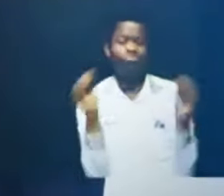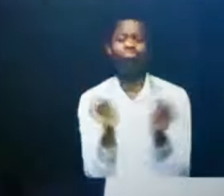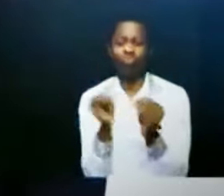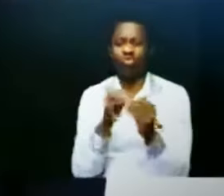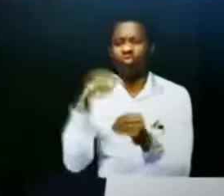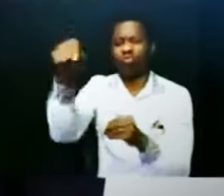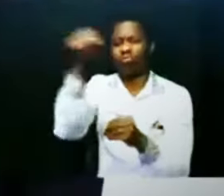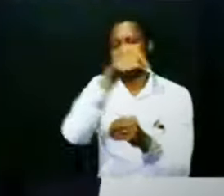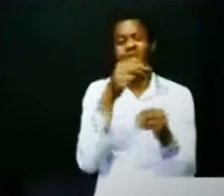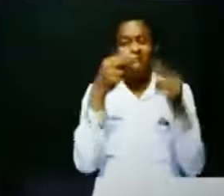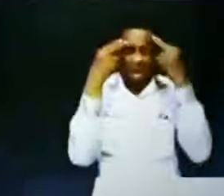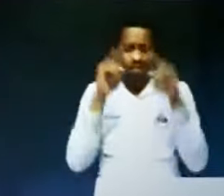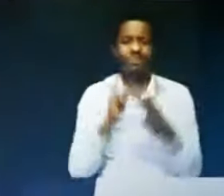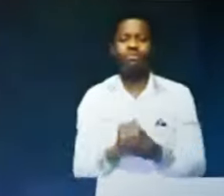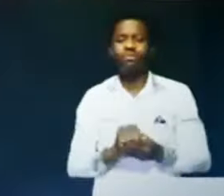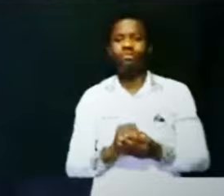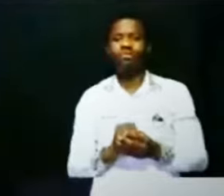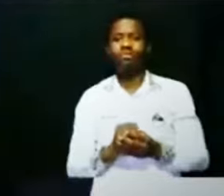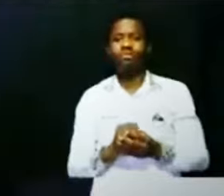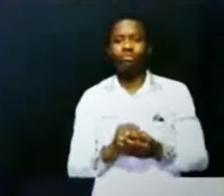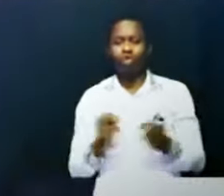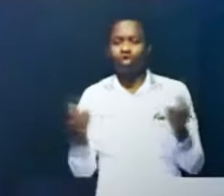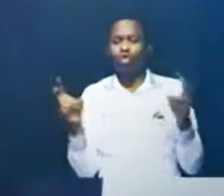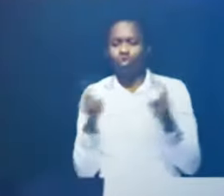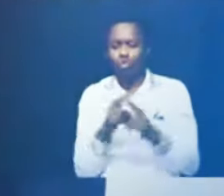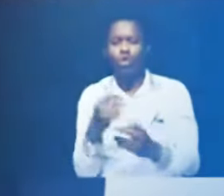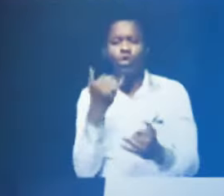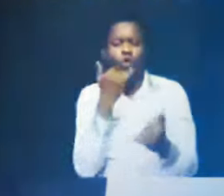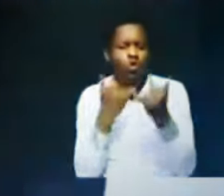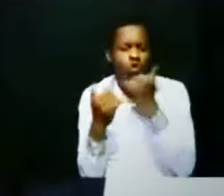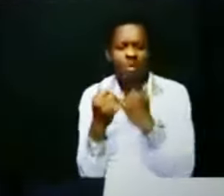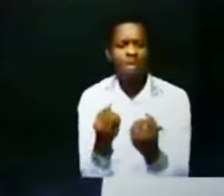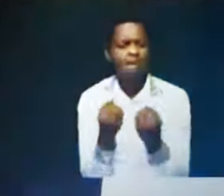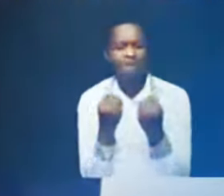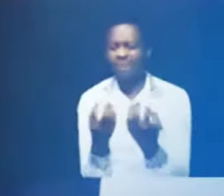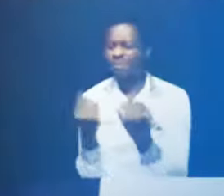happens everywhere. So offenses many times.